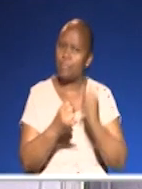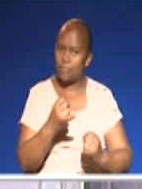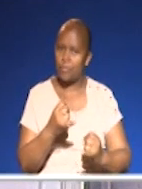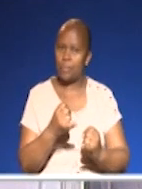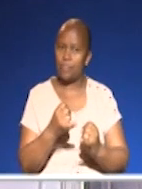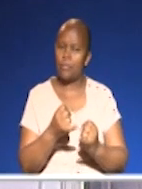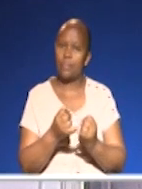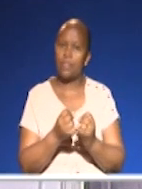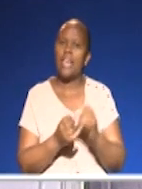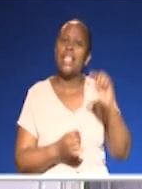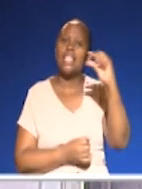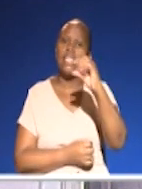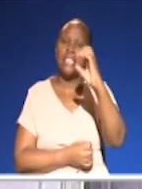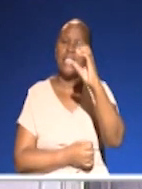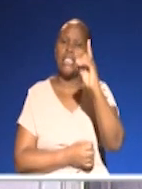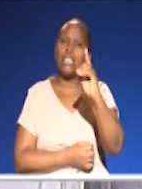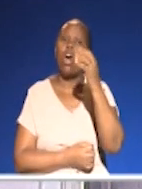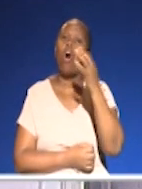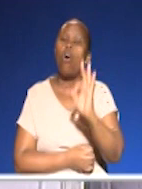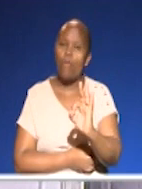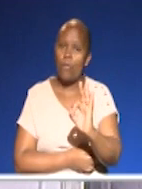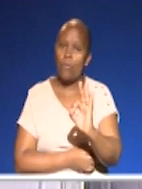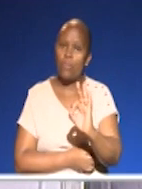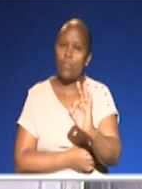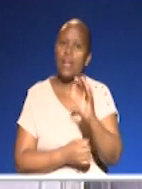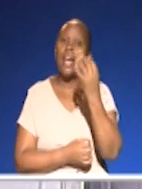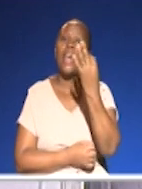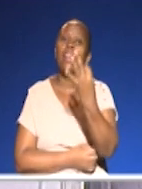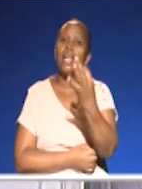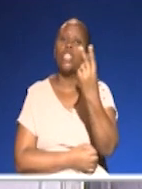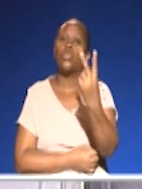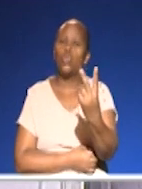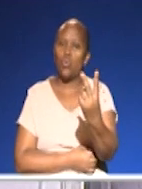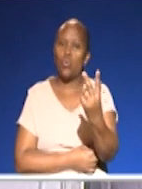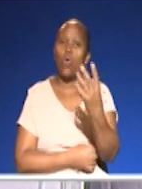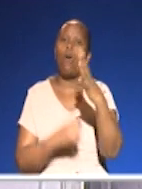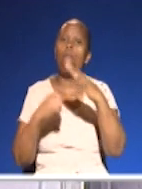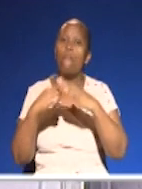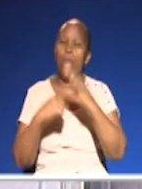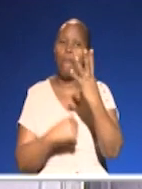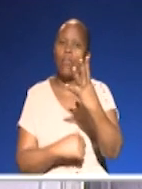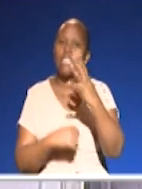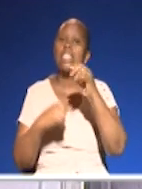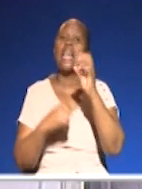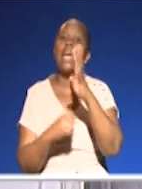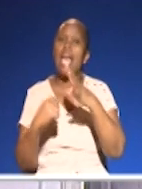be the GCD of 32, 48,